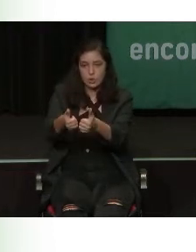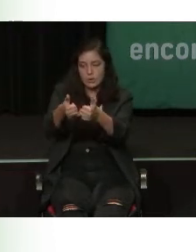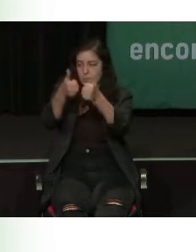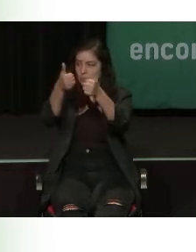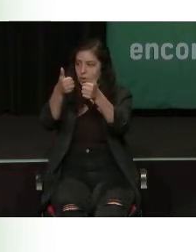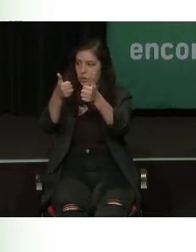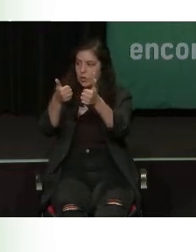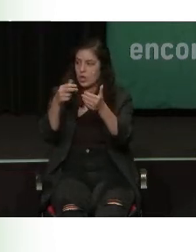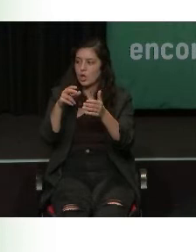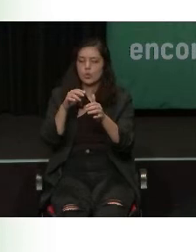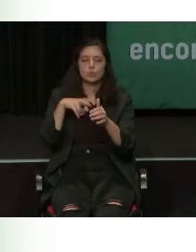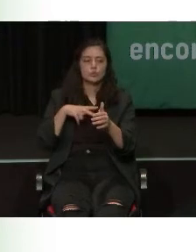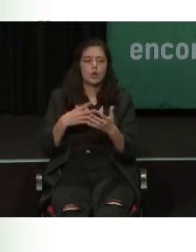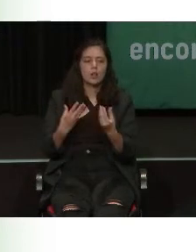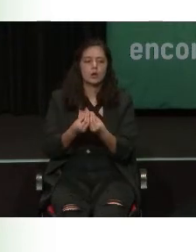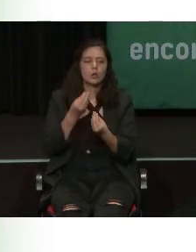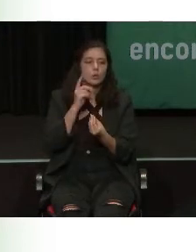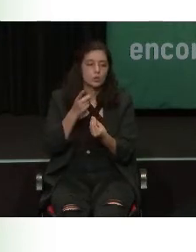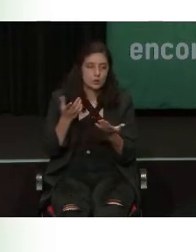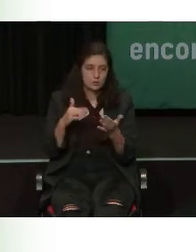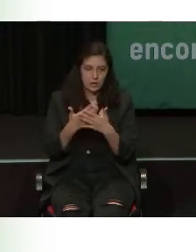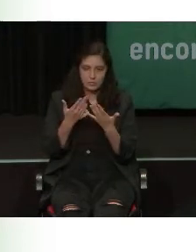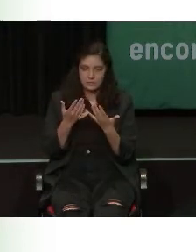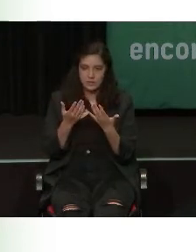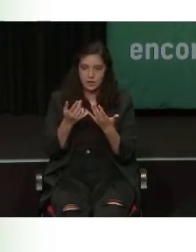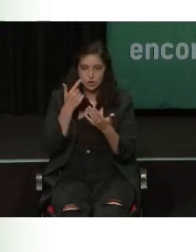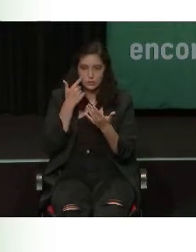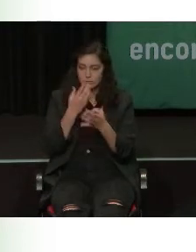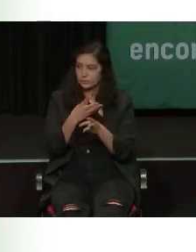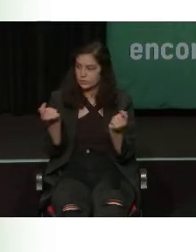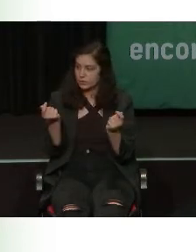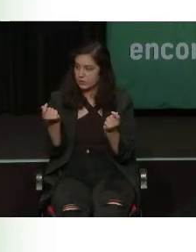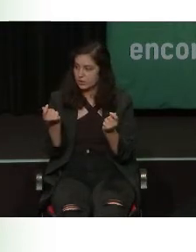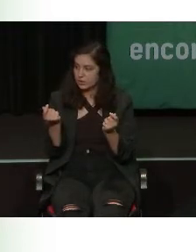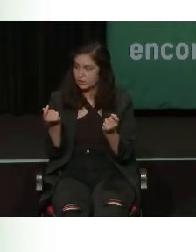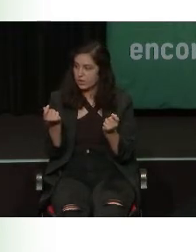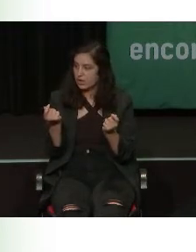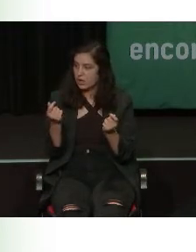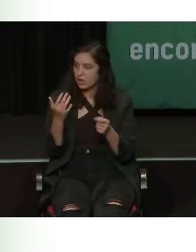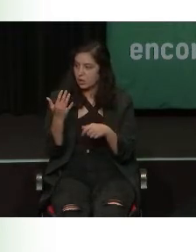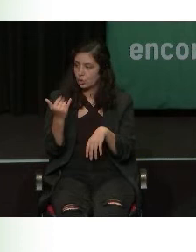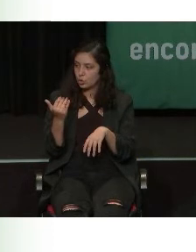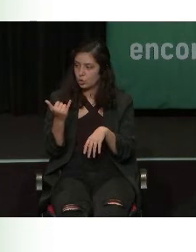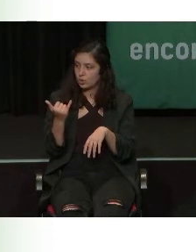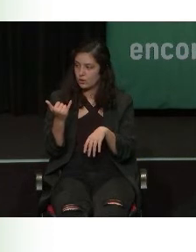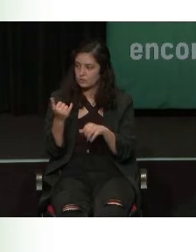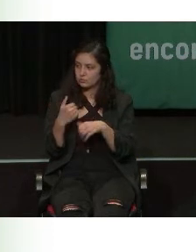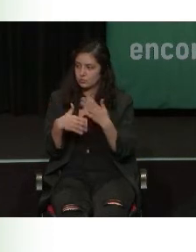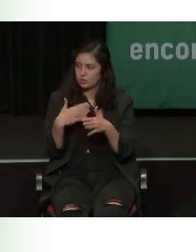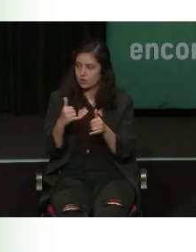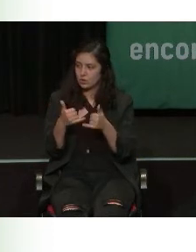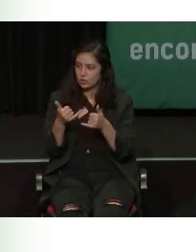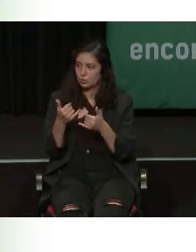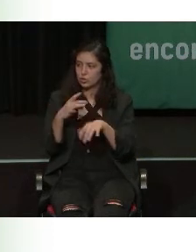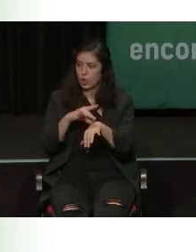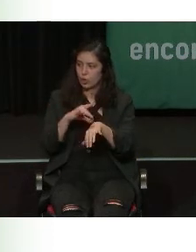can do with Portugal? First, share the elimination experience, the ecosystem, the 12 Ds. Second, pathogen